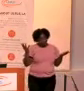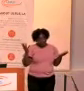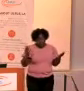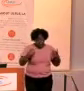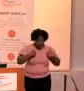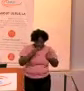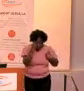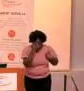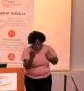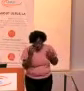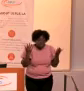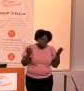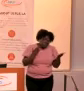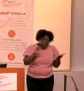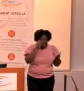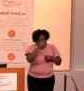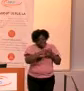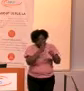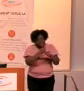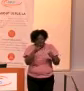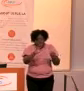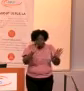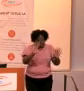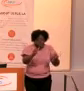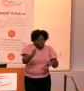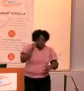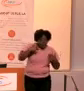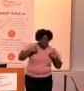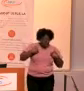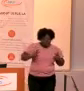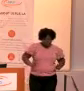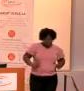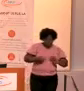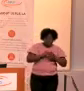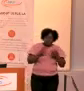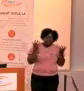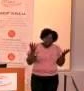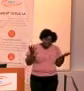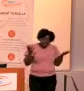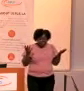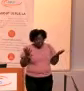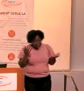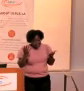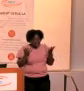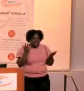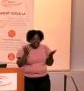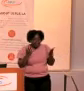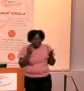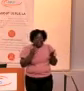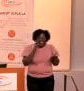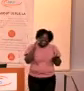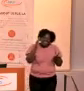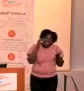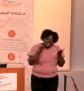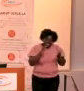point that at 10 years, you're not going to get kidney involvement. It's much, much, much less likely, but